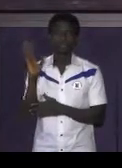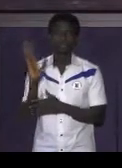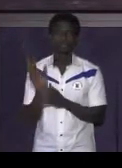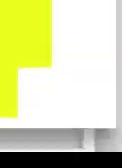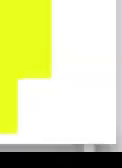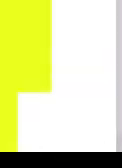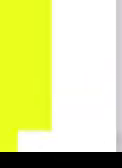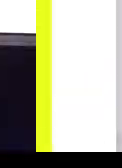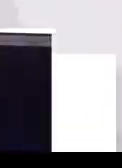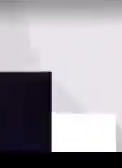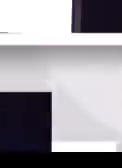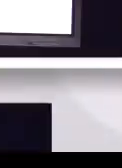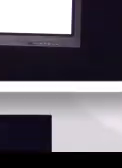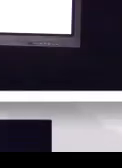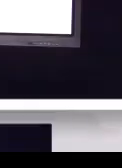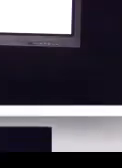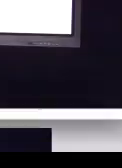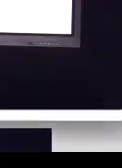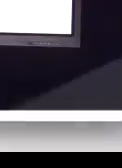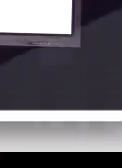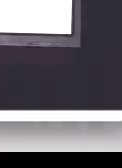Bye.